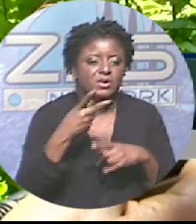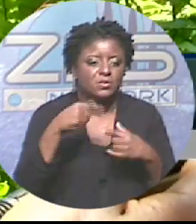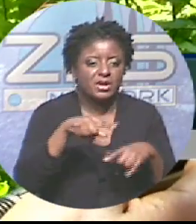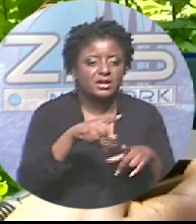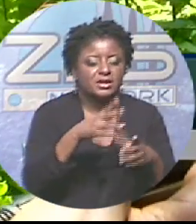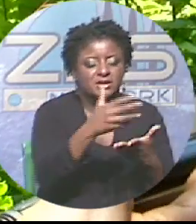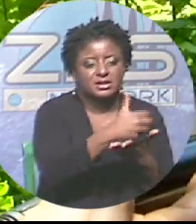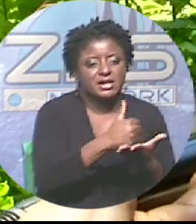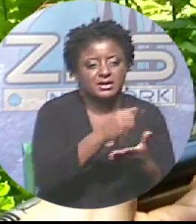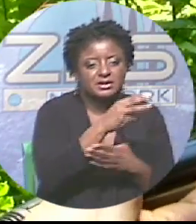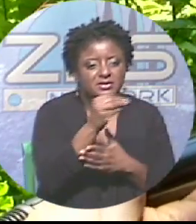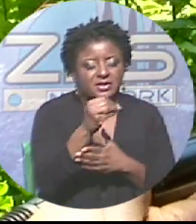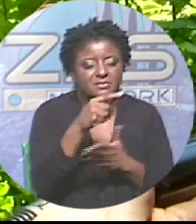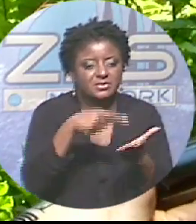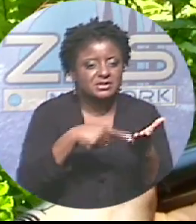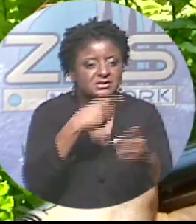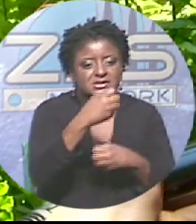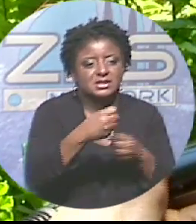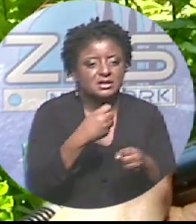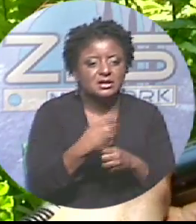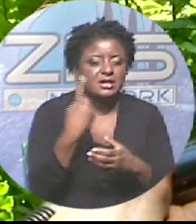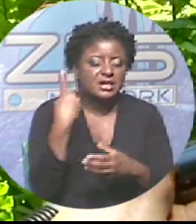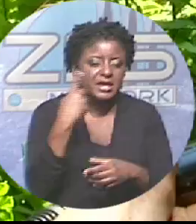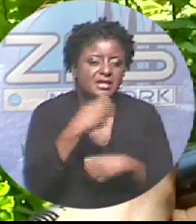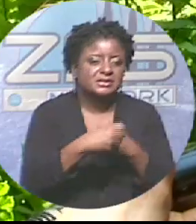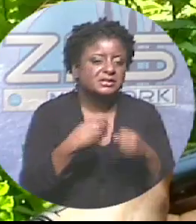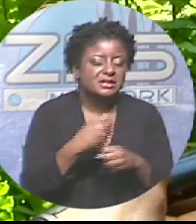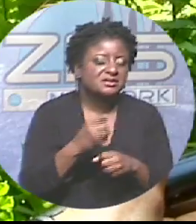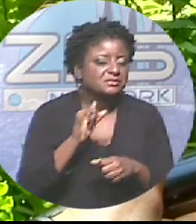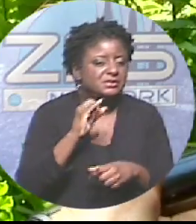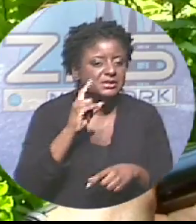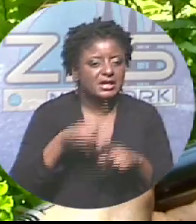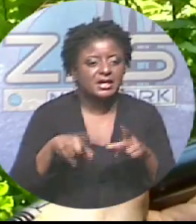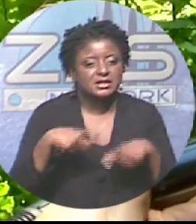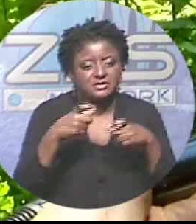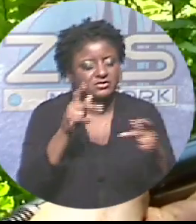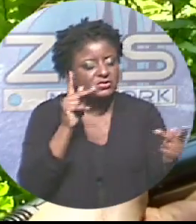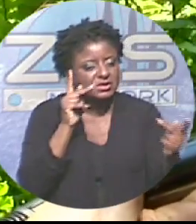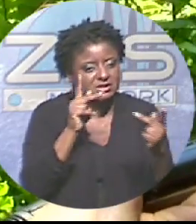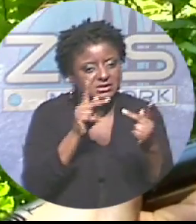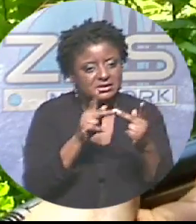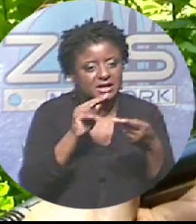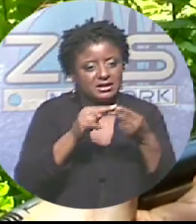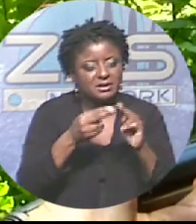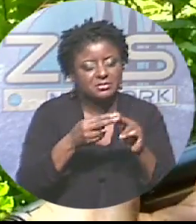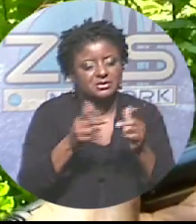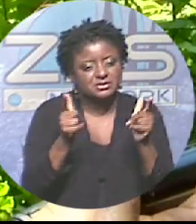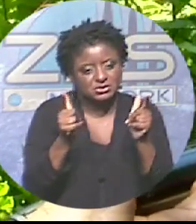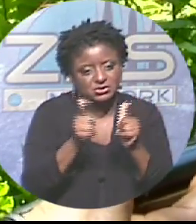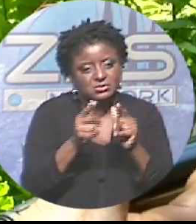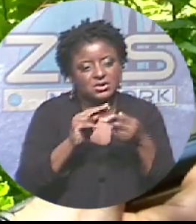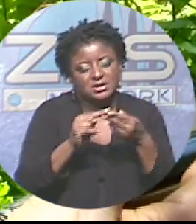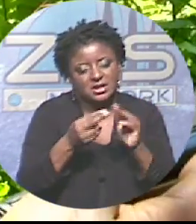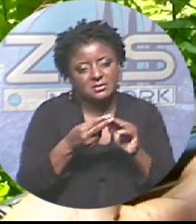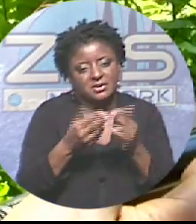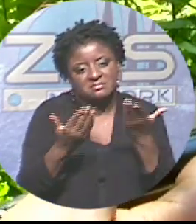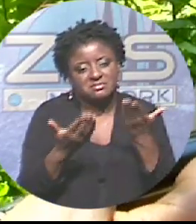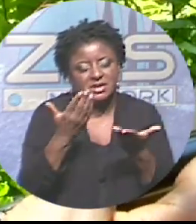And last year? Last year, I can't give you an exact number, but it was very small. It may have been